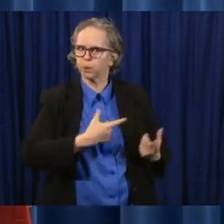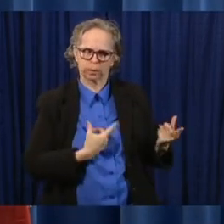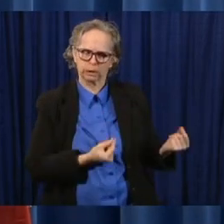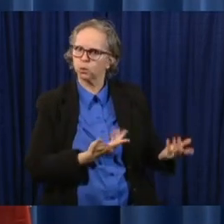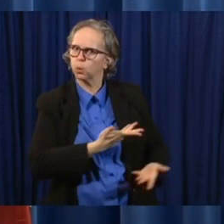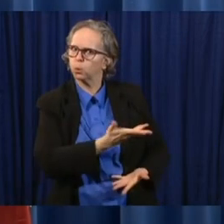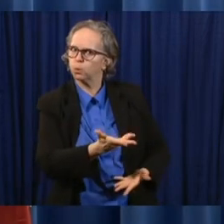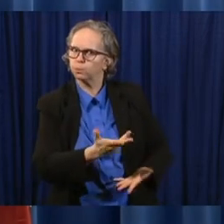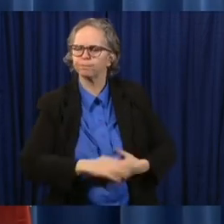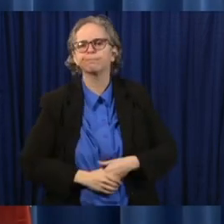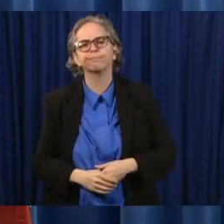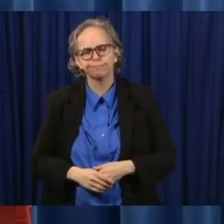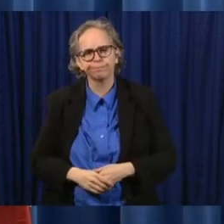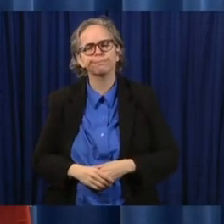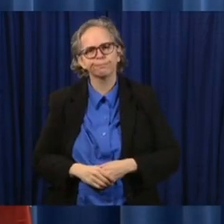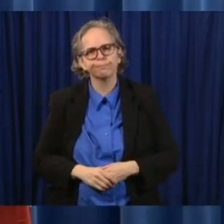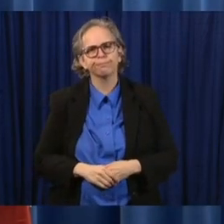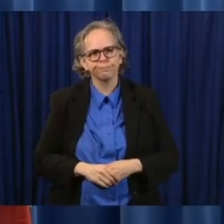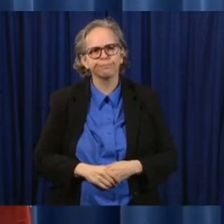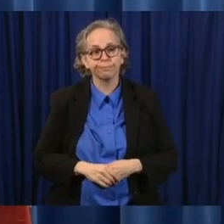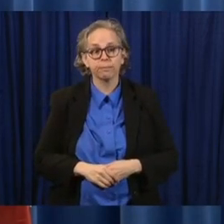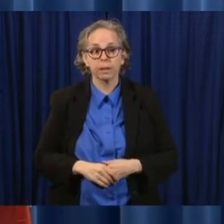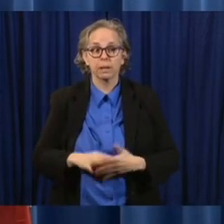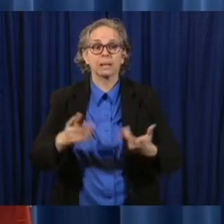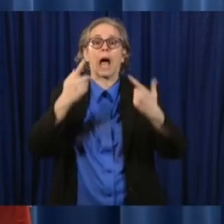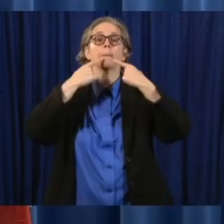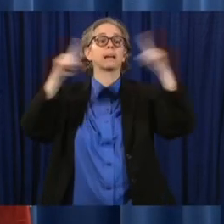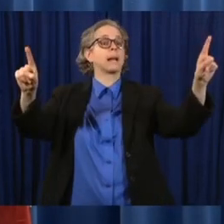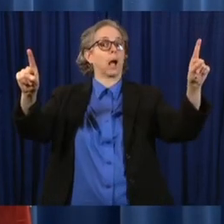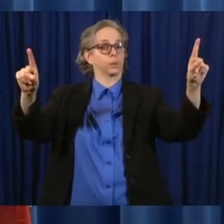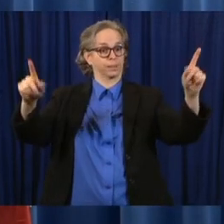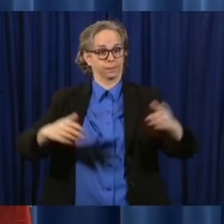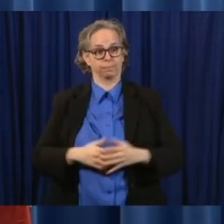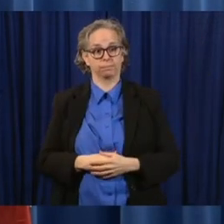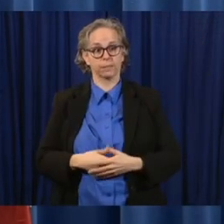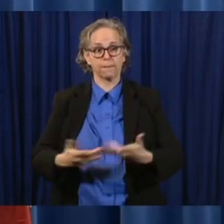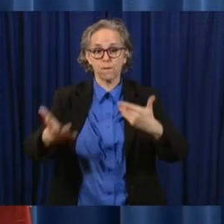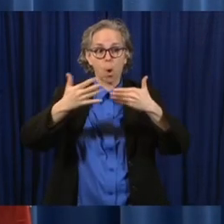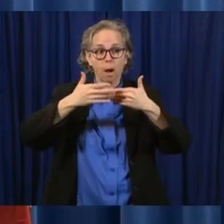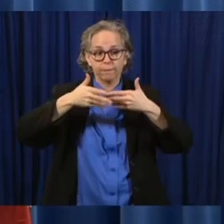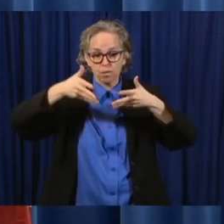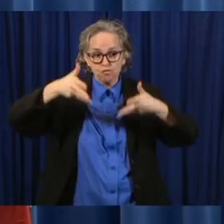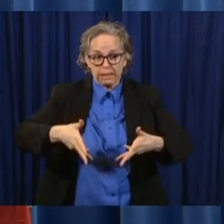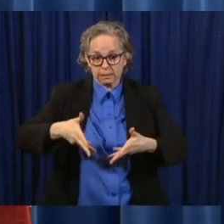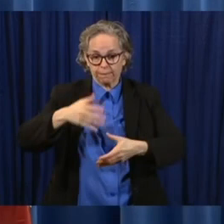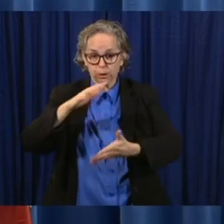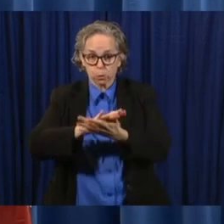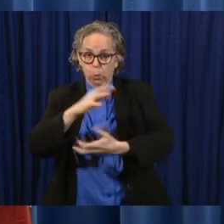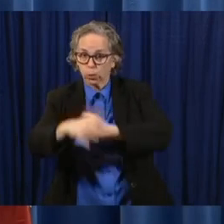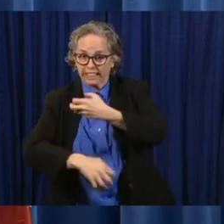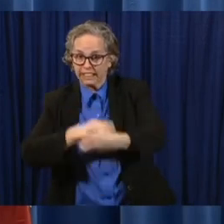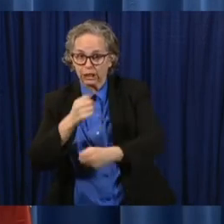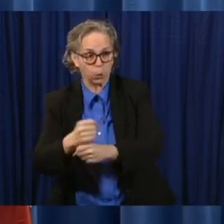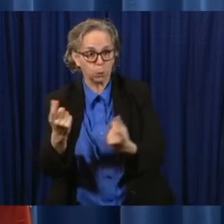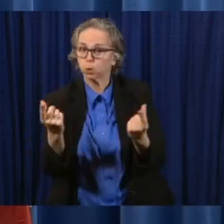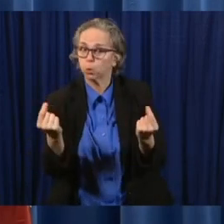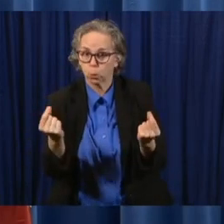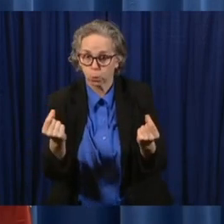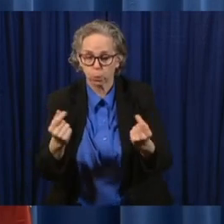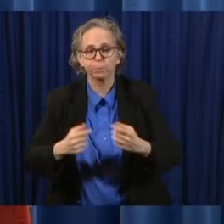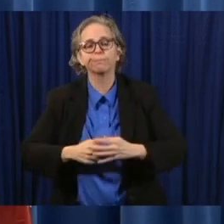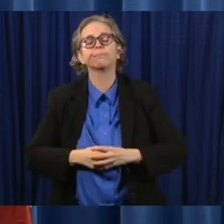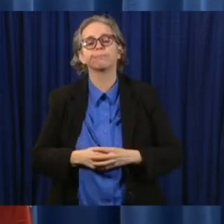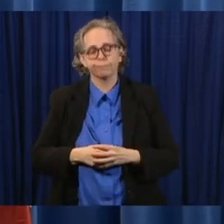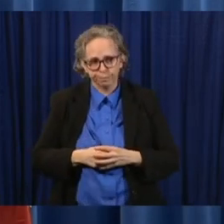And so let me announce that for the remainder of this school year, our young people will continue